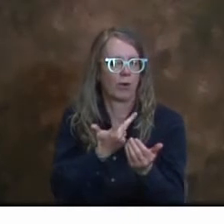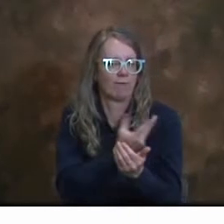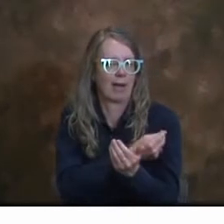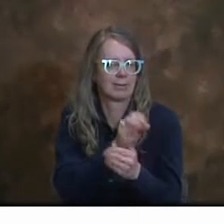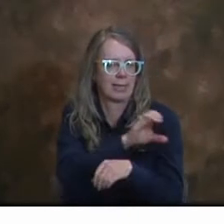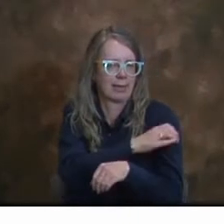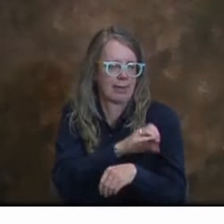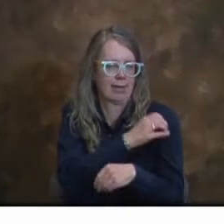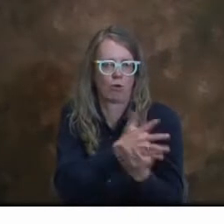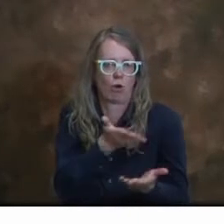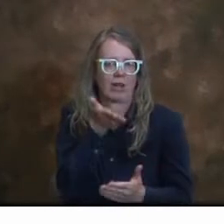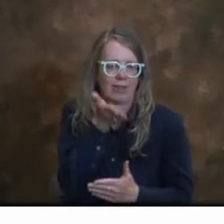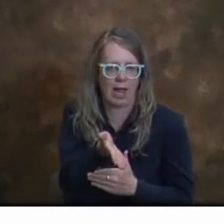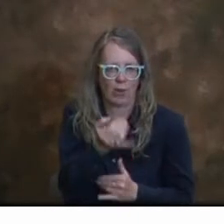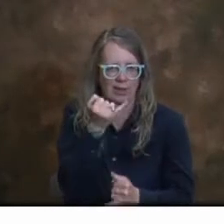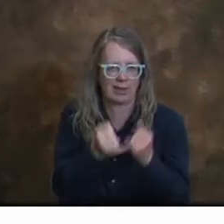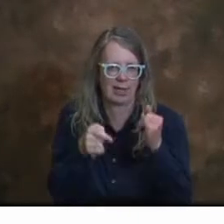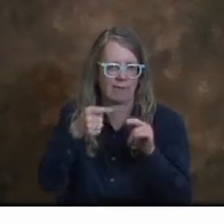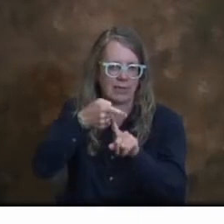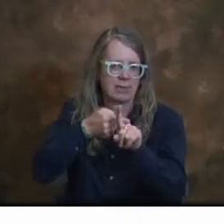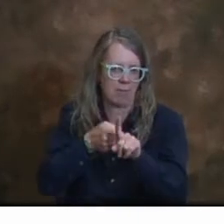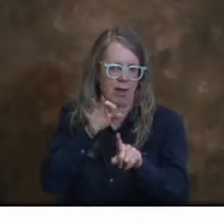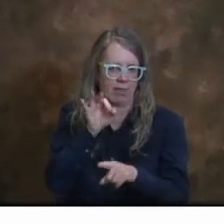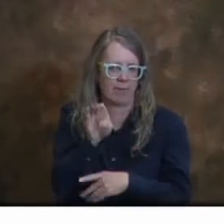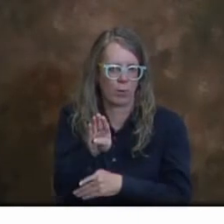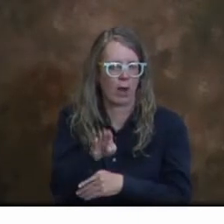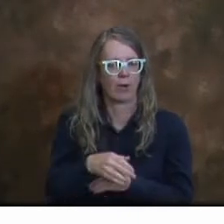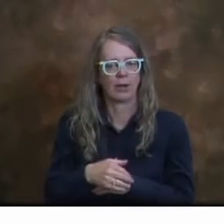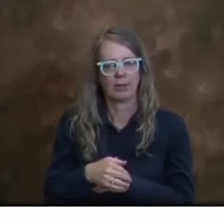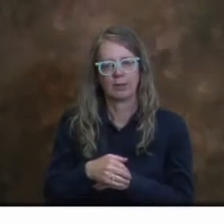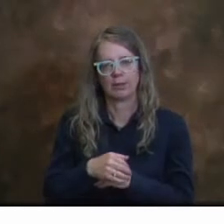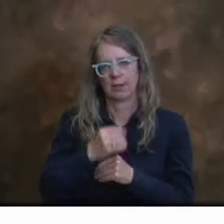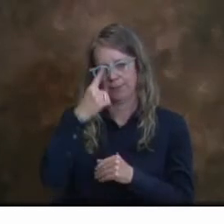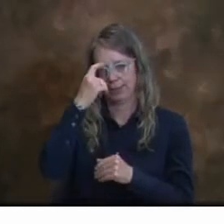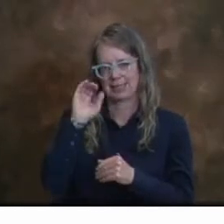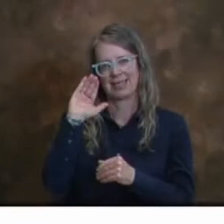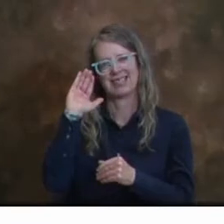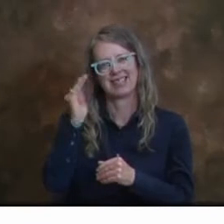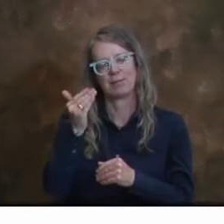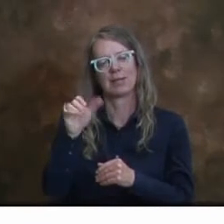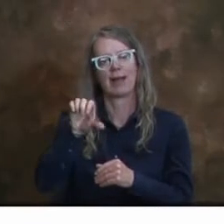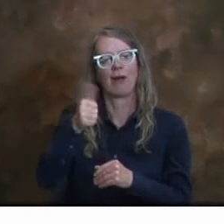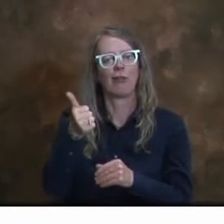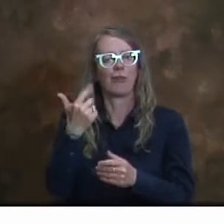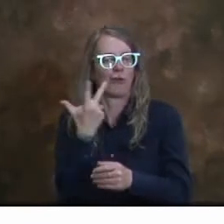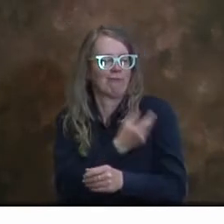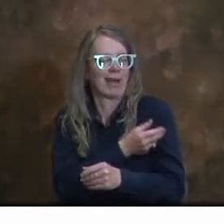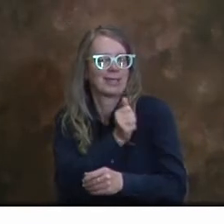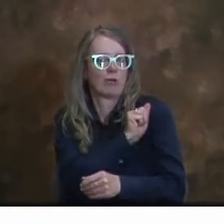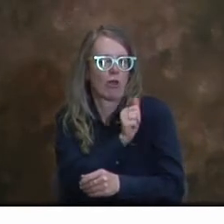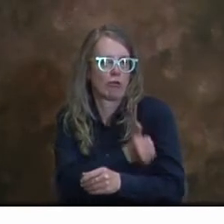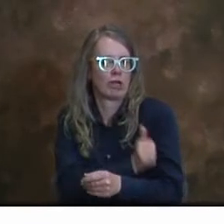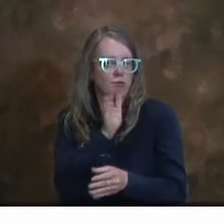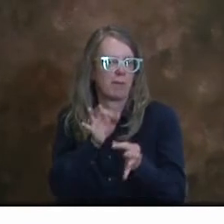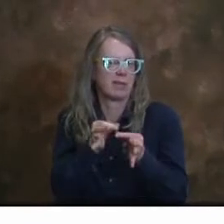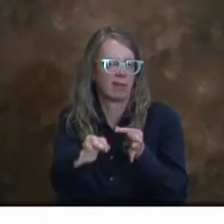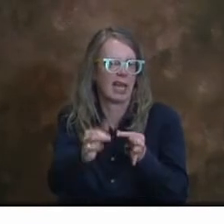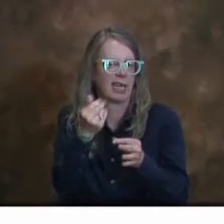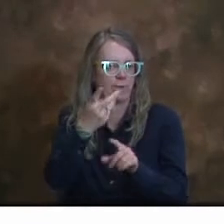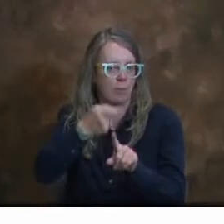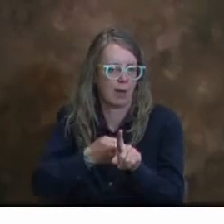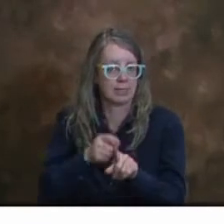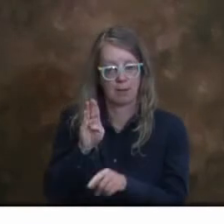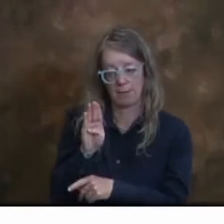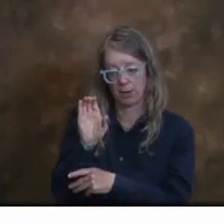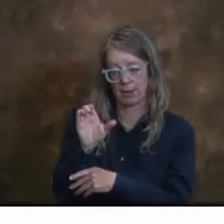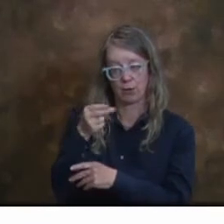than 5-year-old vaccine authorization looks like it's going to be delayed for a couple months. Buncombe County HHS and